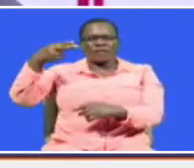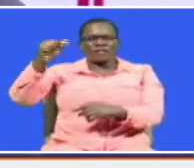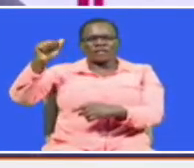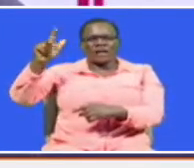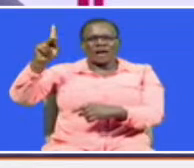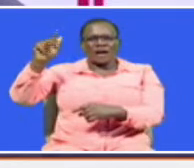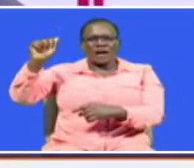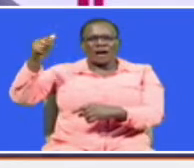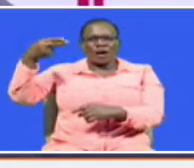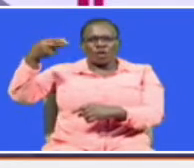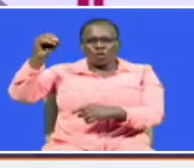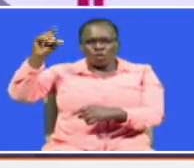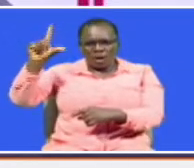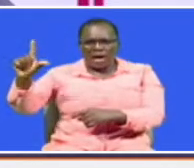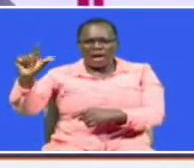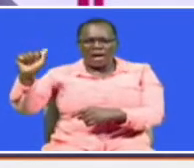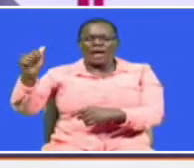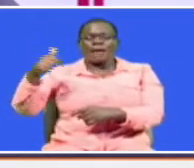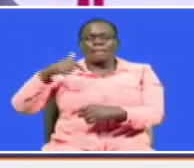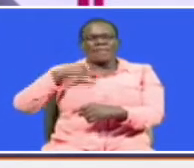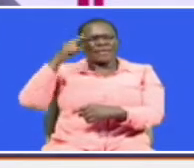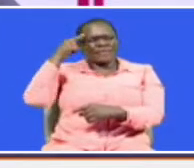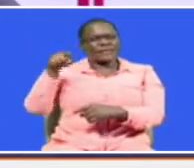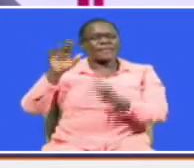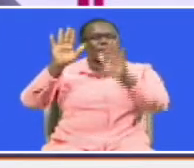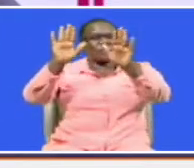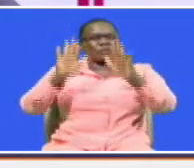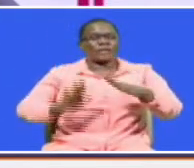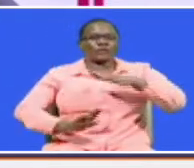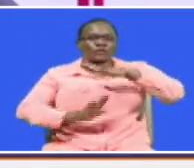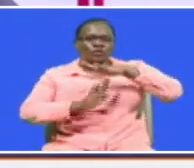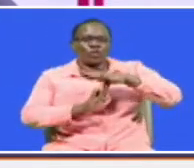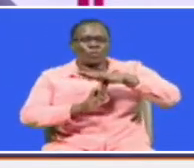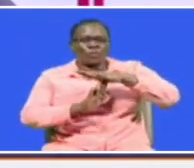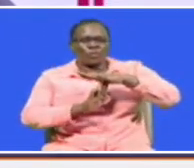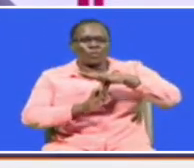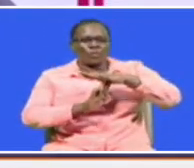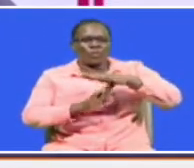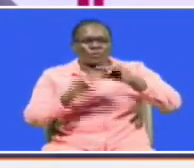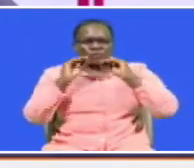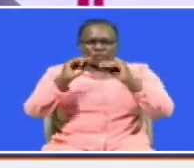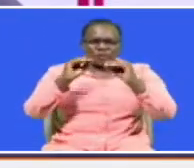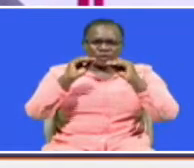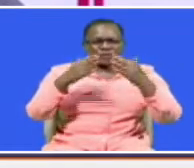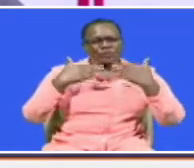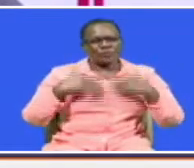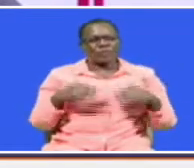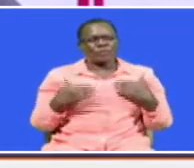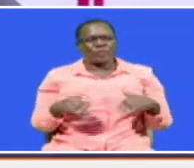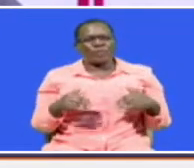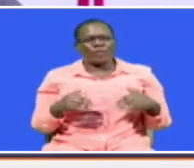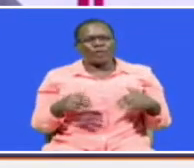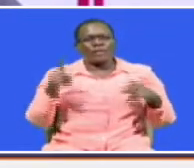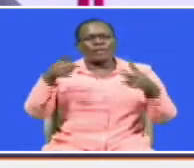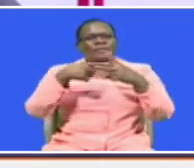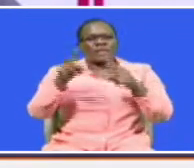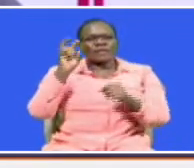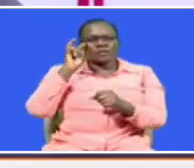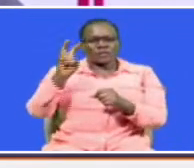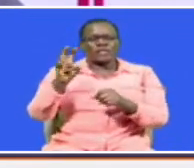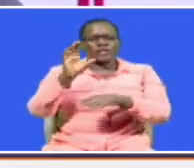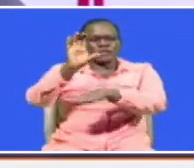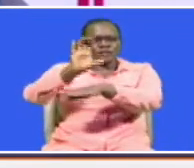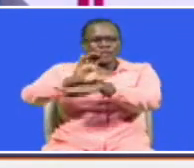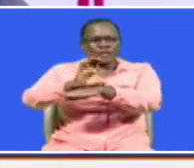others. So for me, that's the most important thing, that they are sensitized and they begin to see the